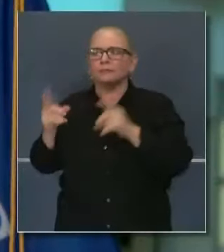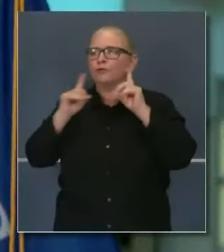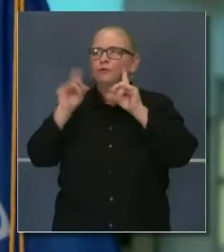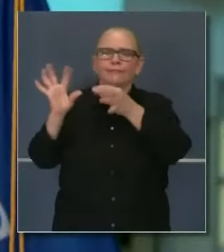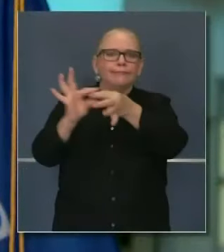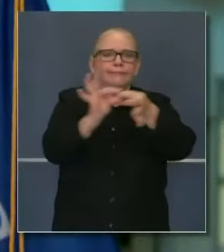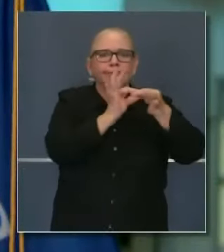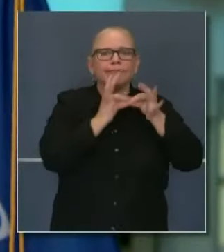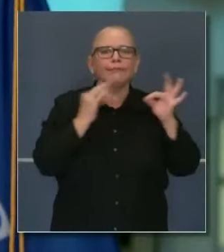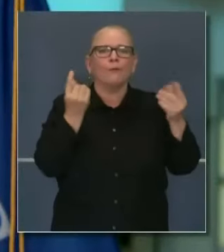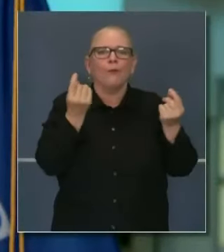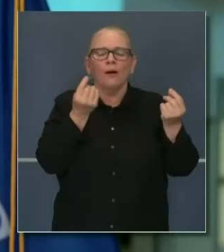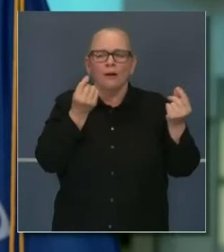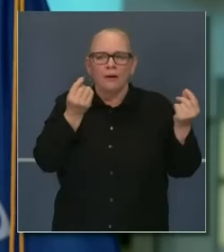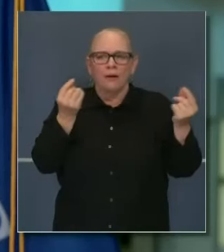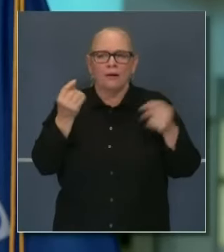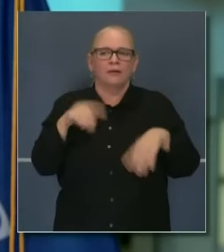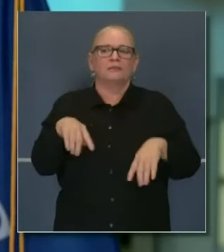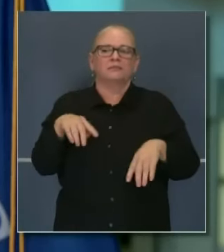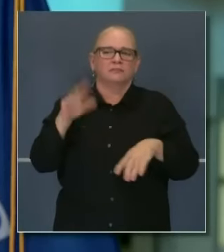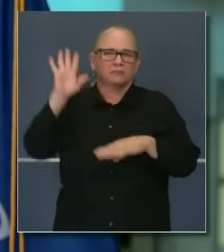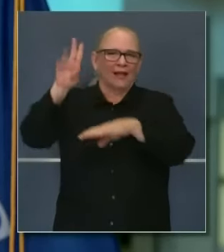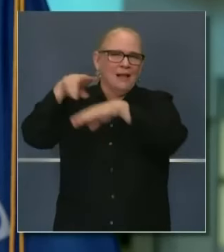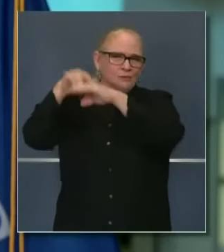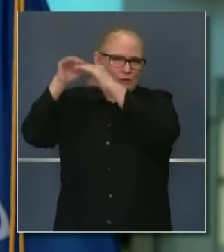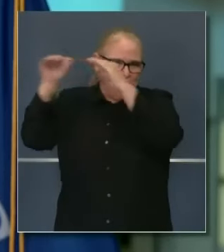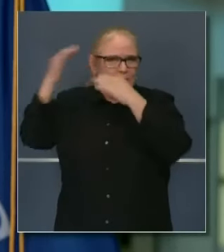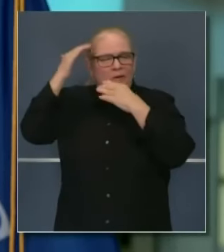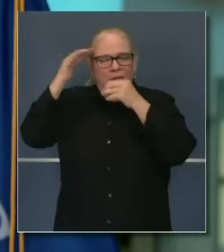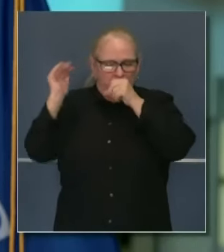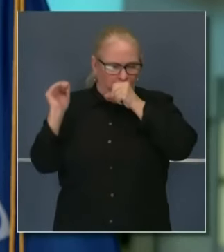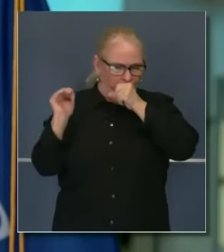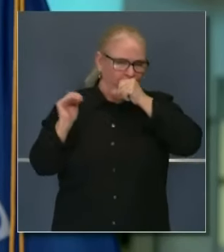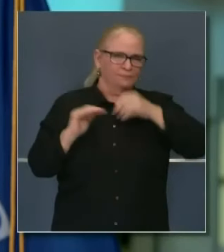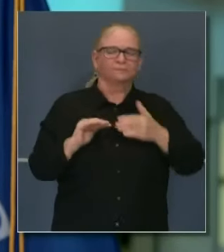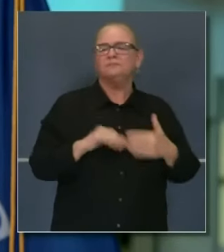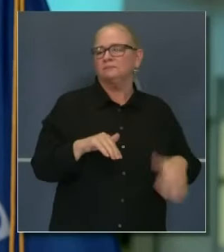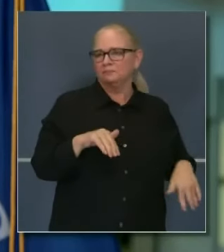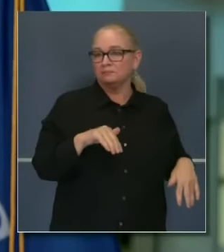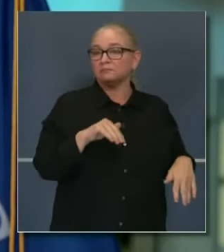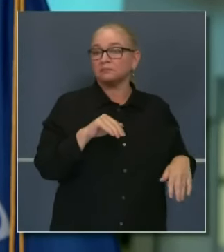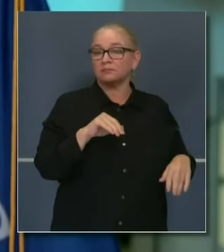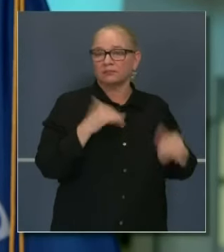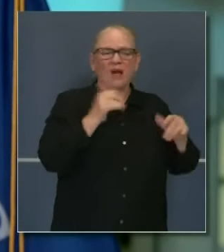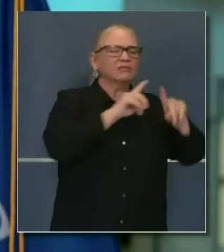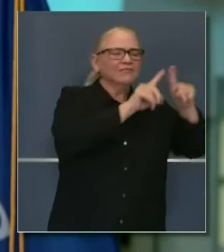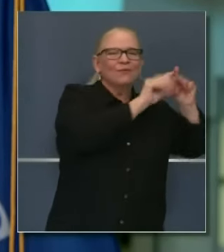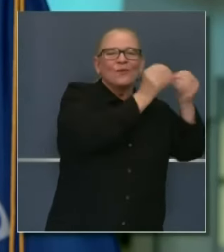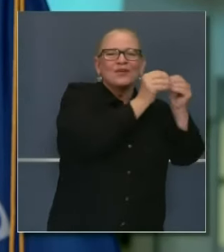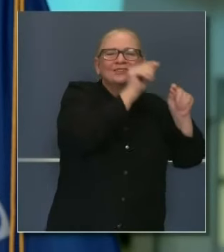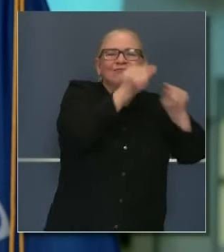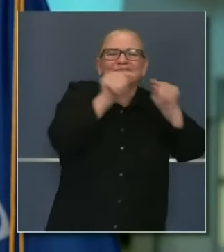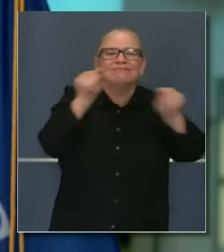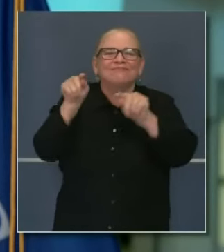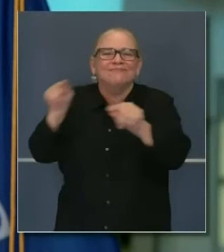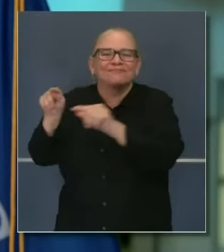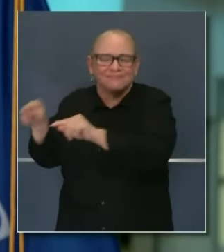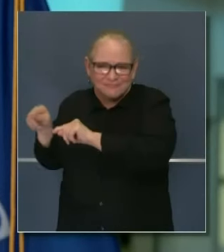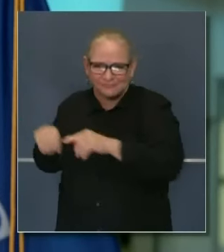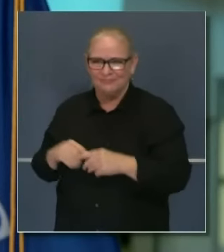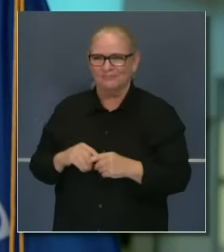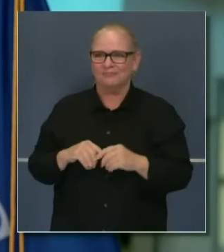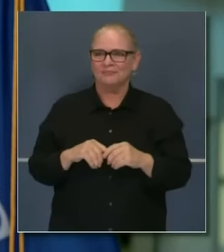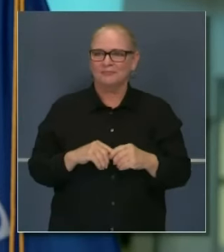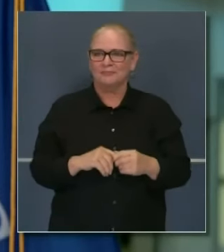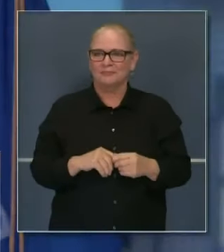Media and some of the assertions have been made by a number of organizations, individuals, elected officials, and